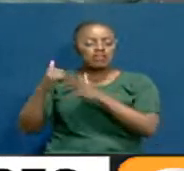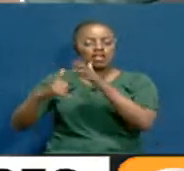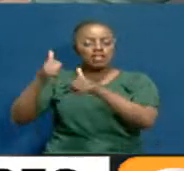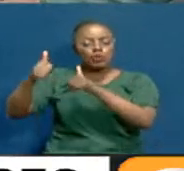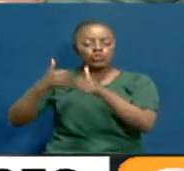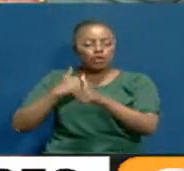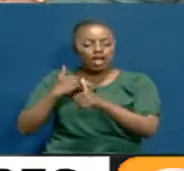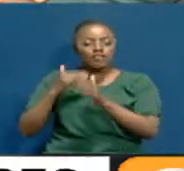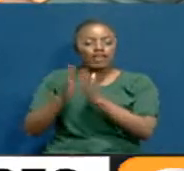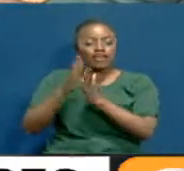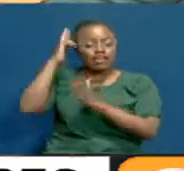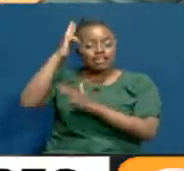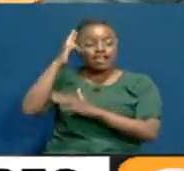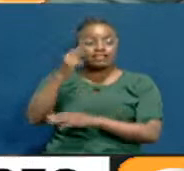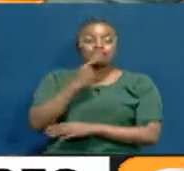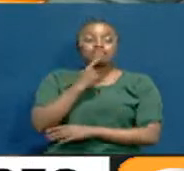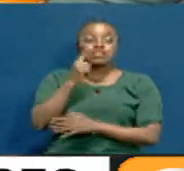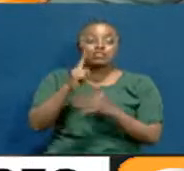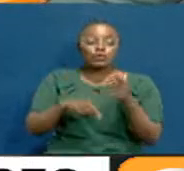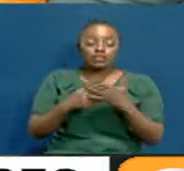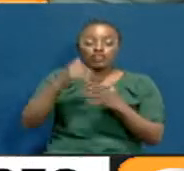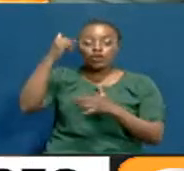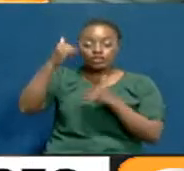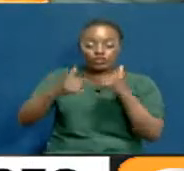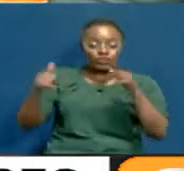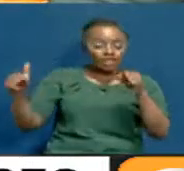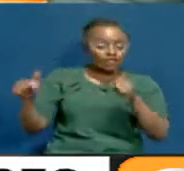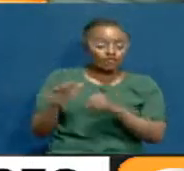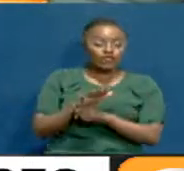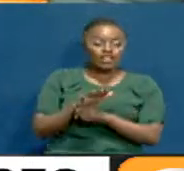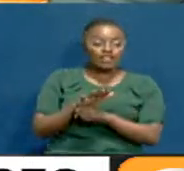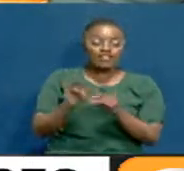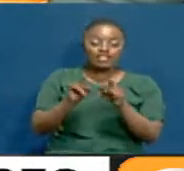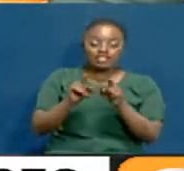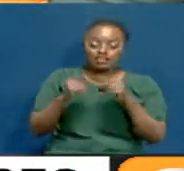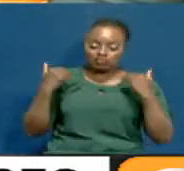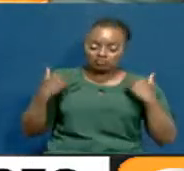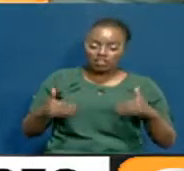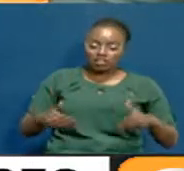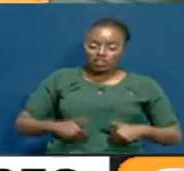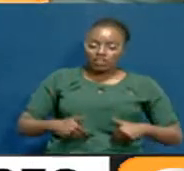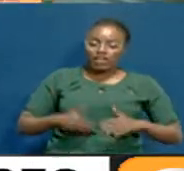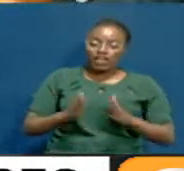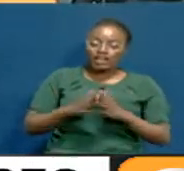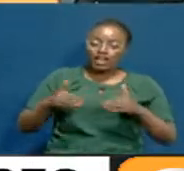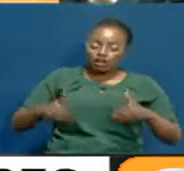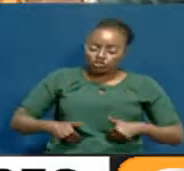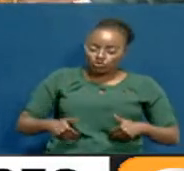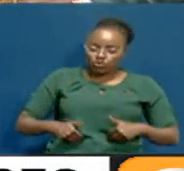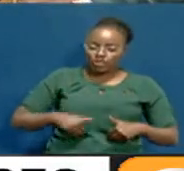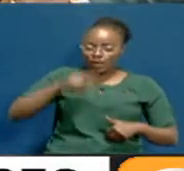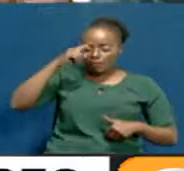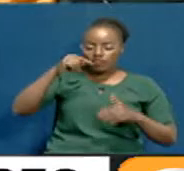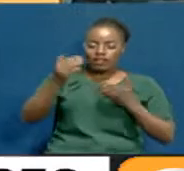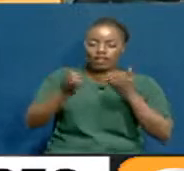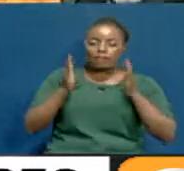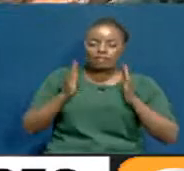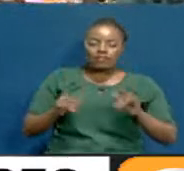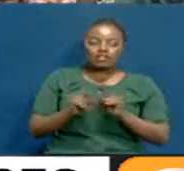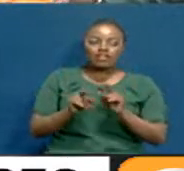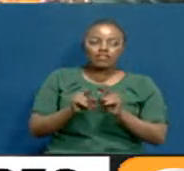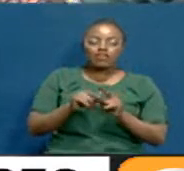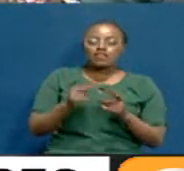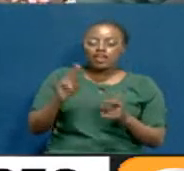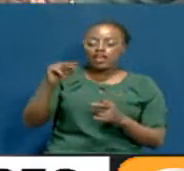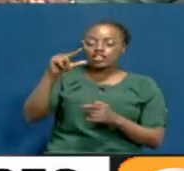you are in? And that's why I'm telling you, Vicky, conclusively, as Gloria, as a youth and as a youth policy analyst and as a business person who is also in the